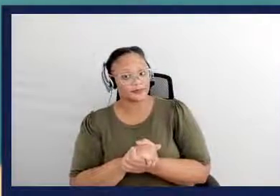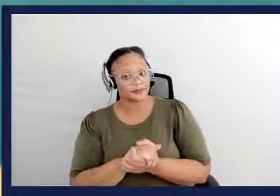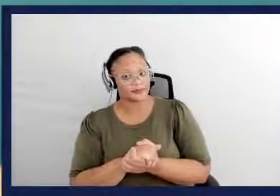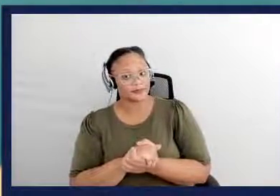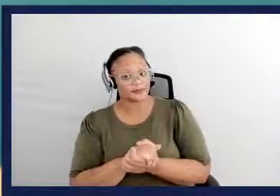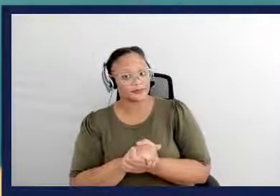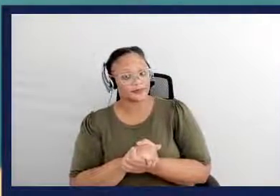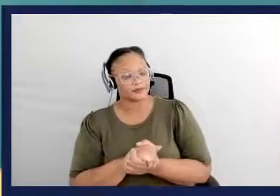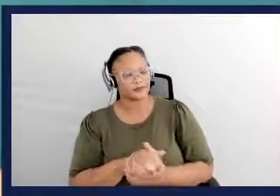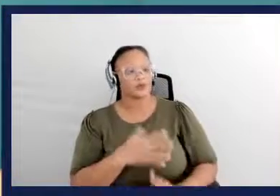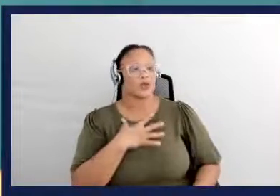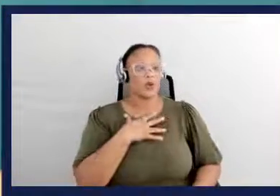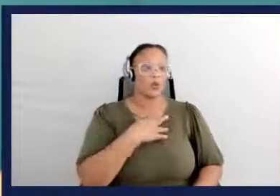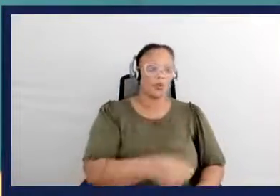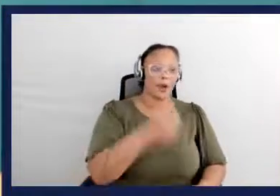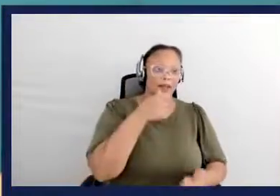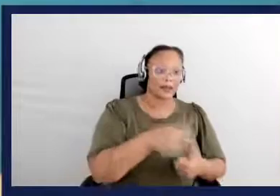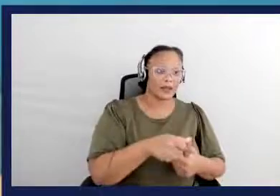white on black,